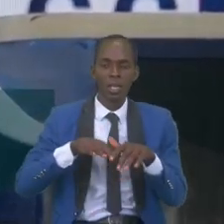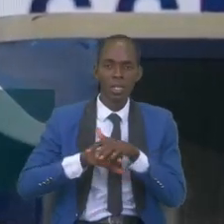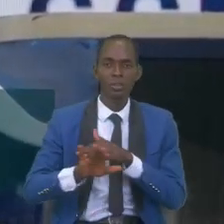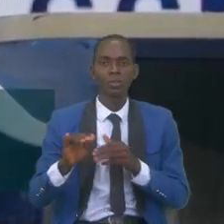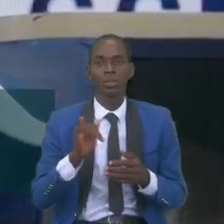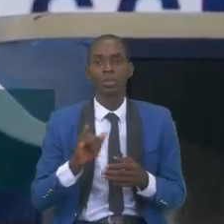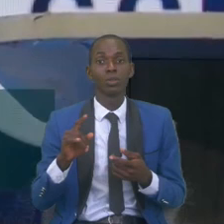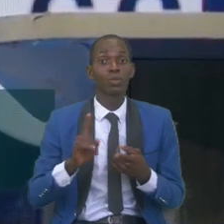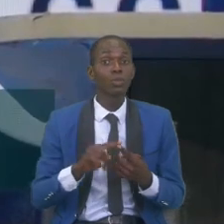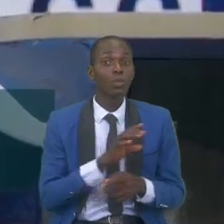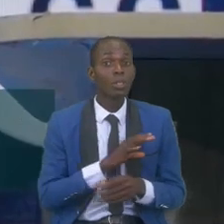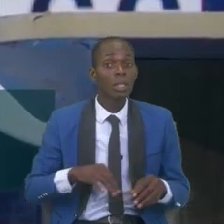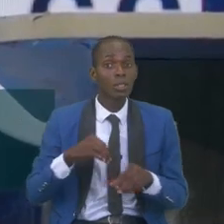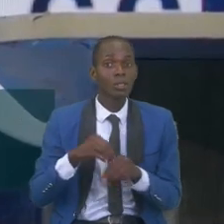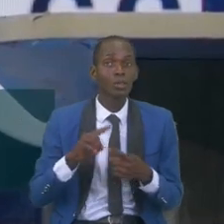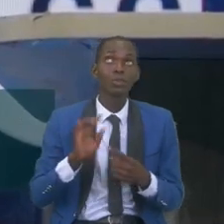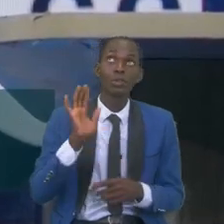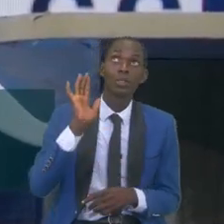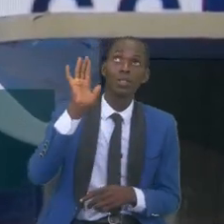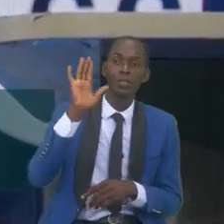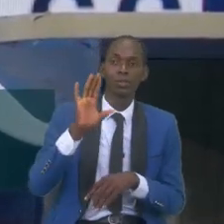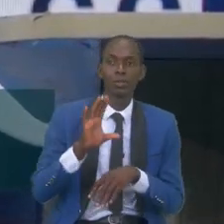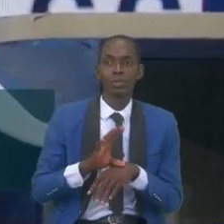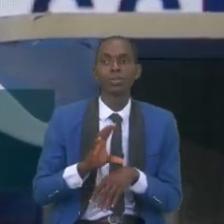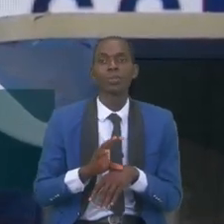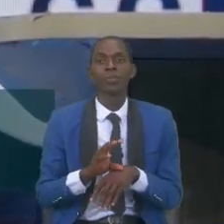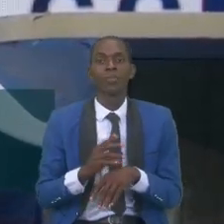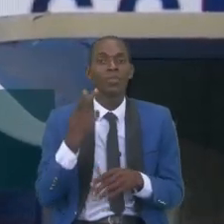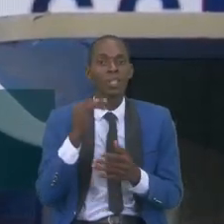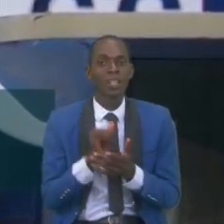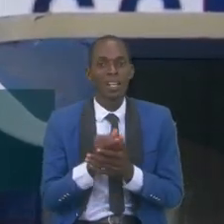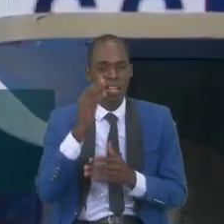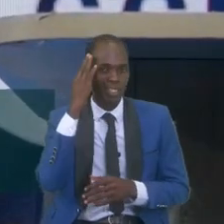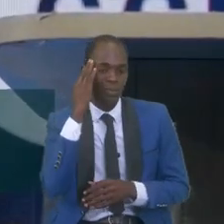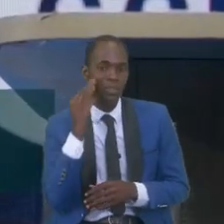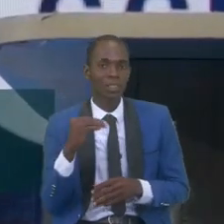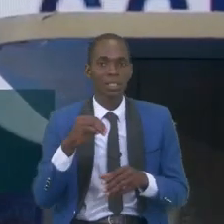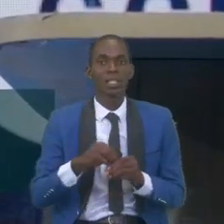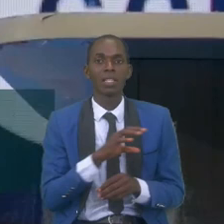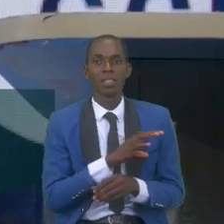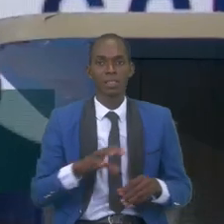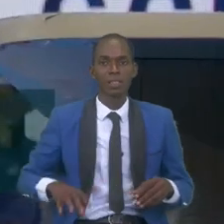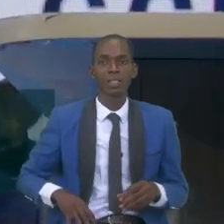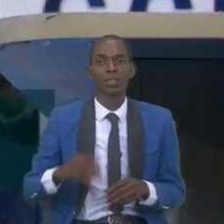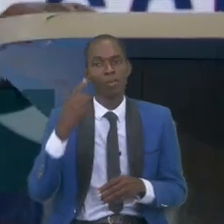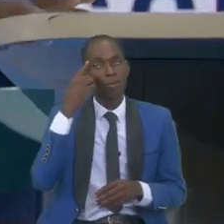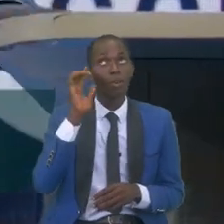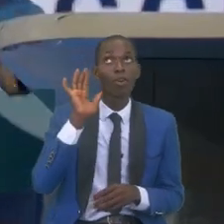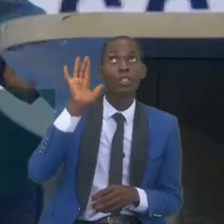Christ into his church. Number two, experiences in Christ for his church. And number